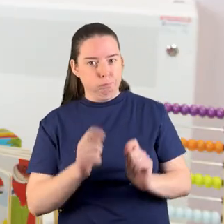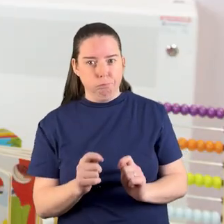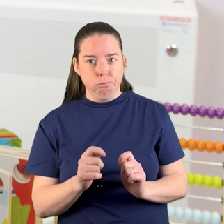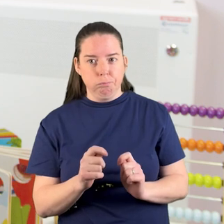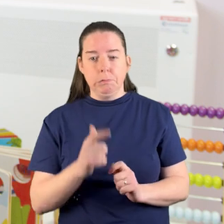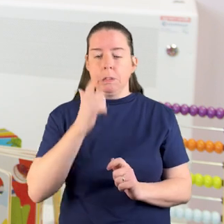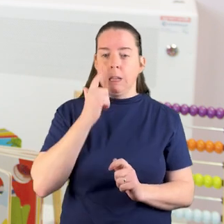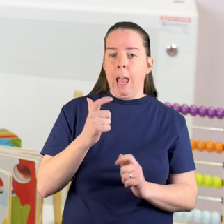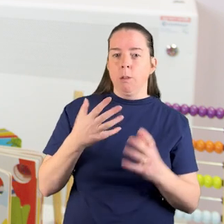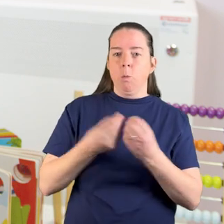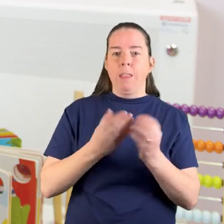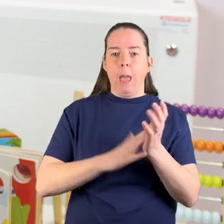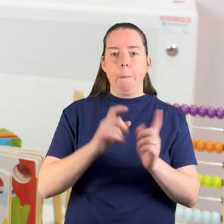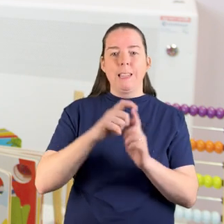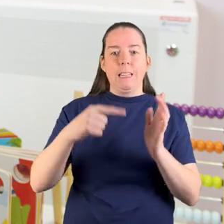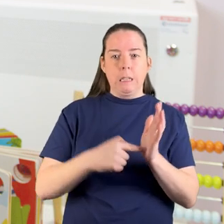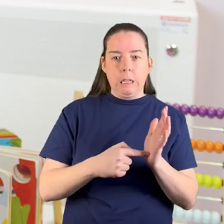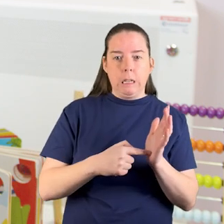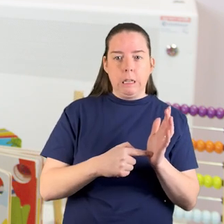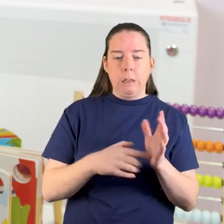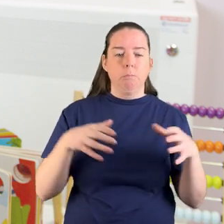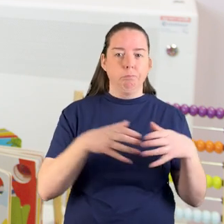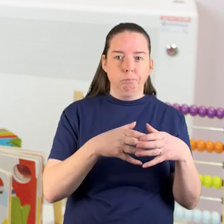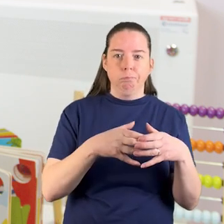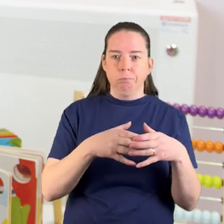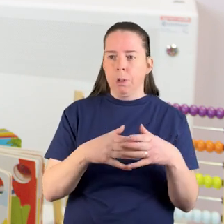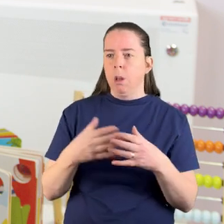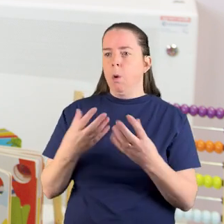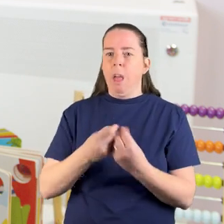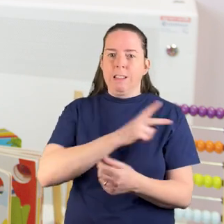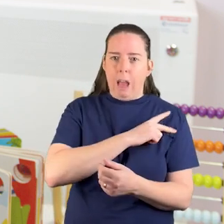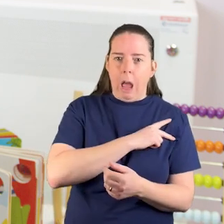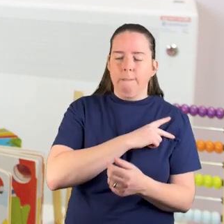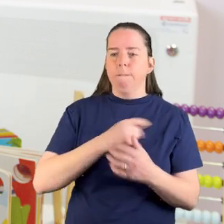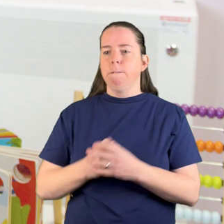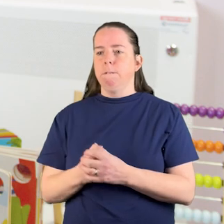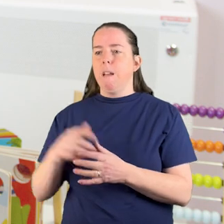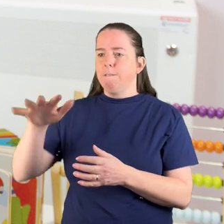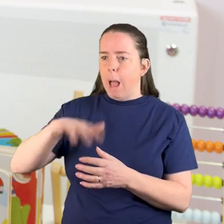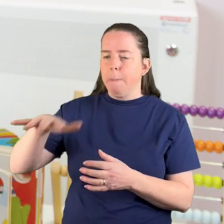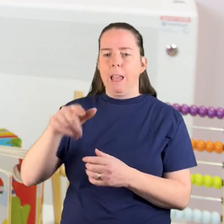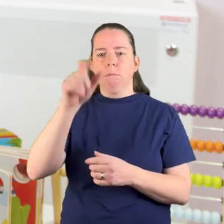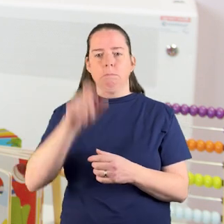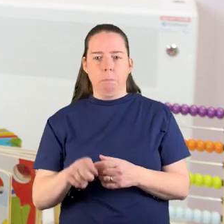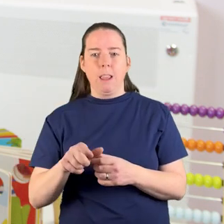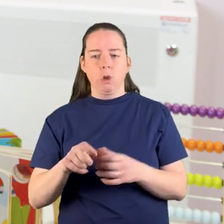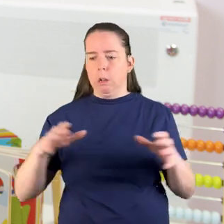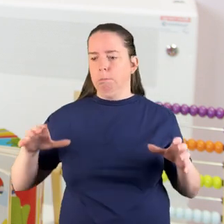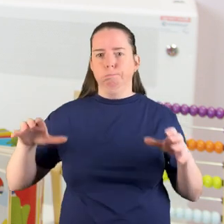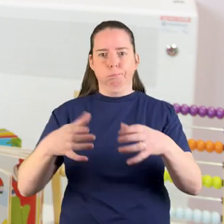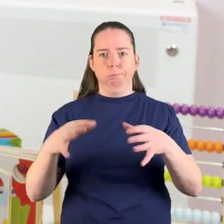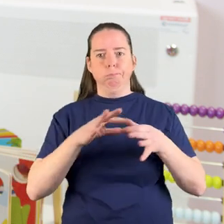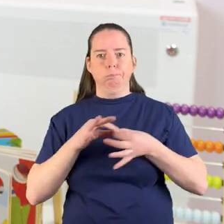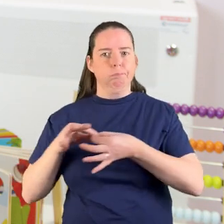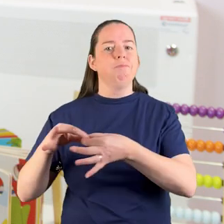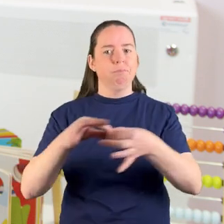plan, it is made, within the MDT, which comprises of us, the staff at the Beeches,